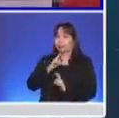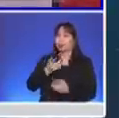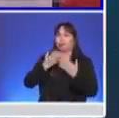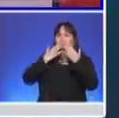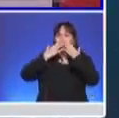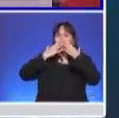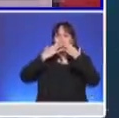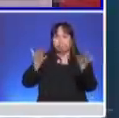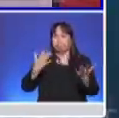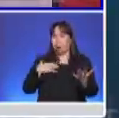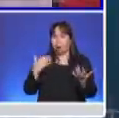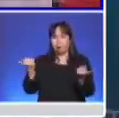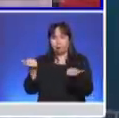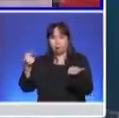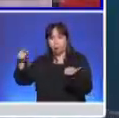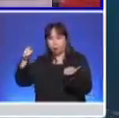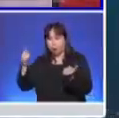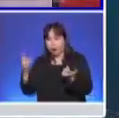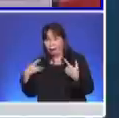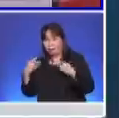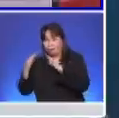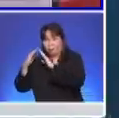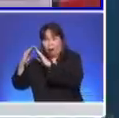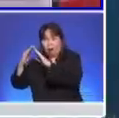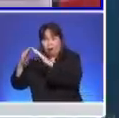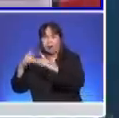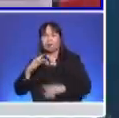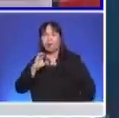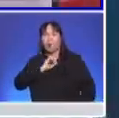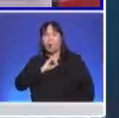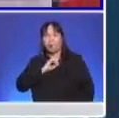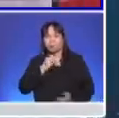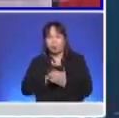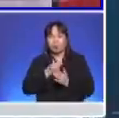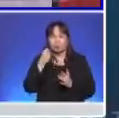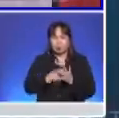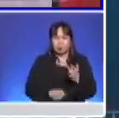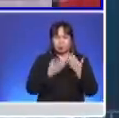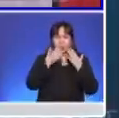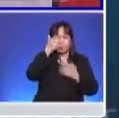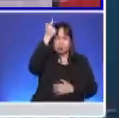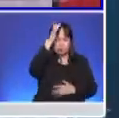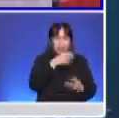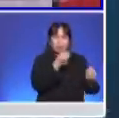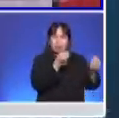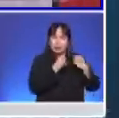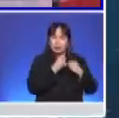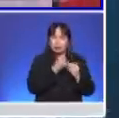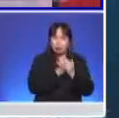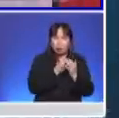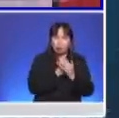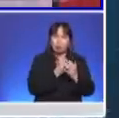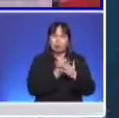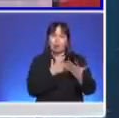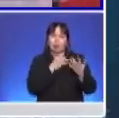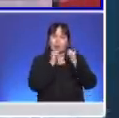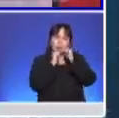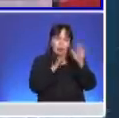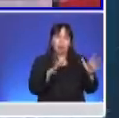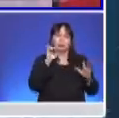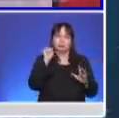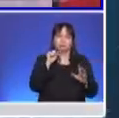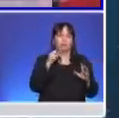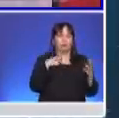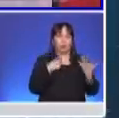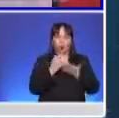the sports legend that he is, no, and he did his homework. He studied, and it shows in the debates, no.